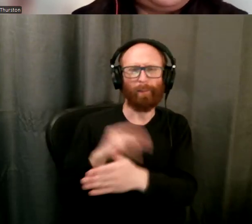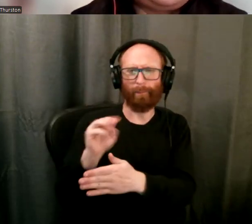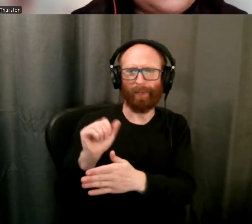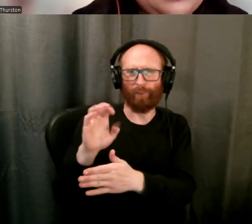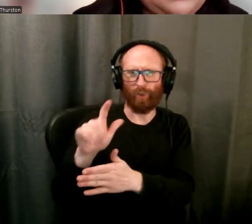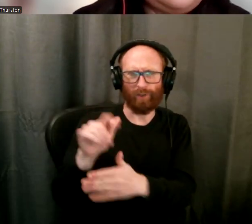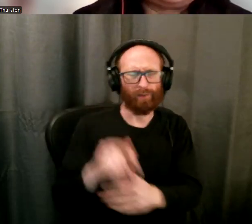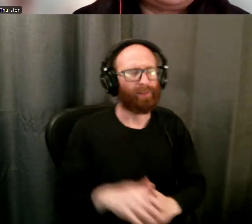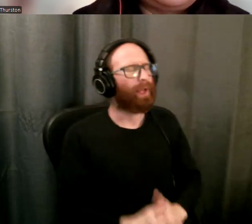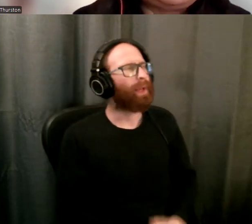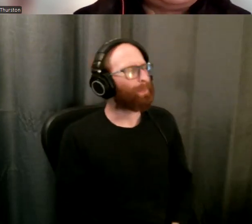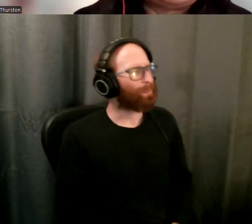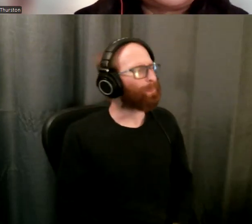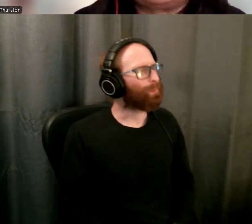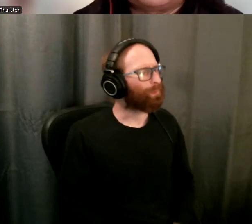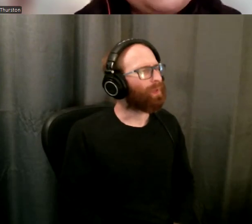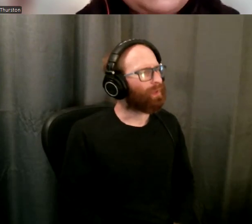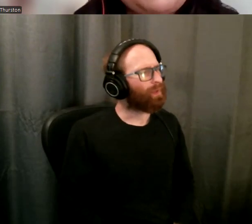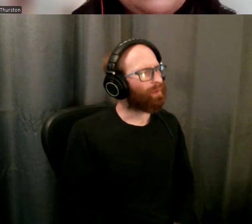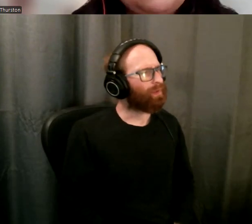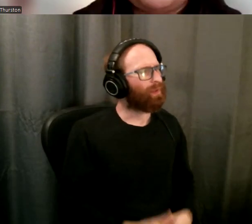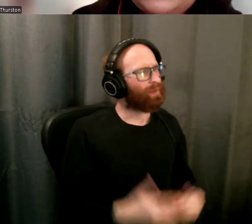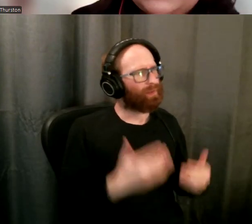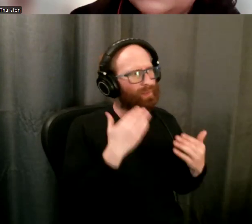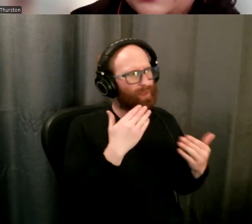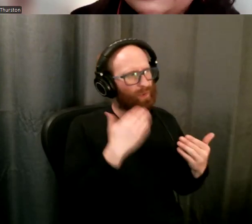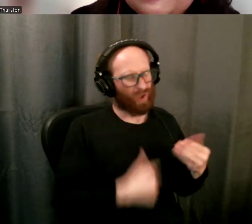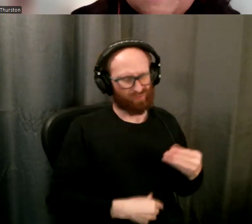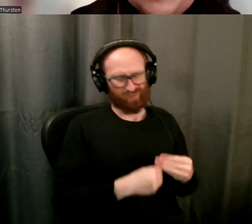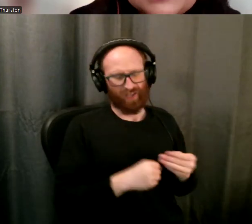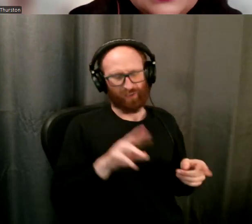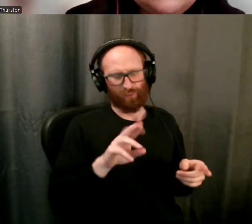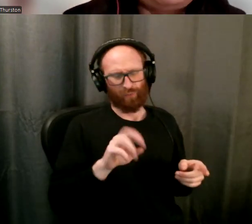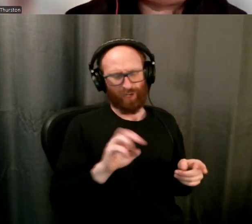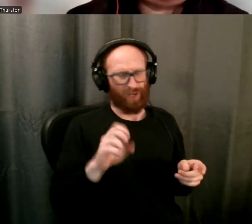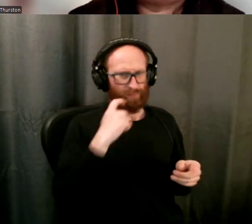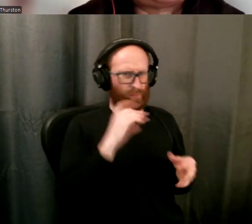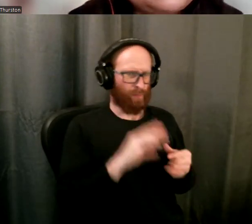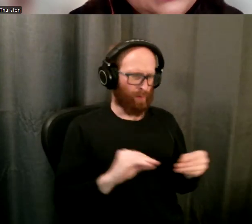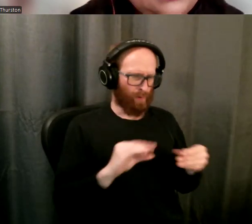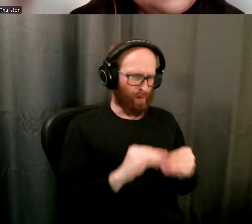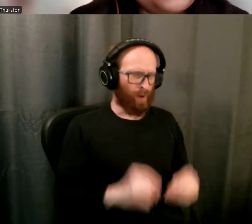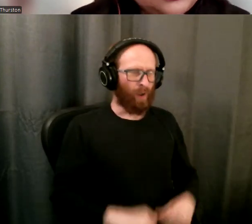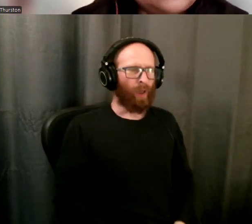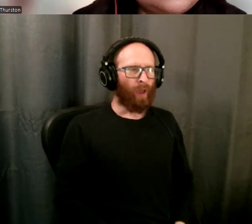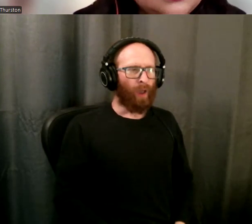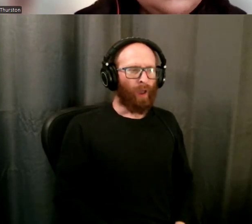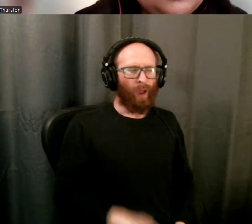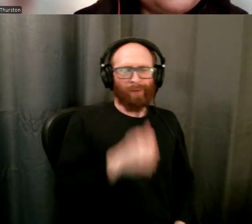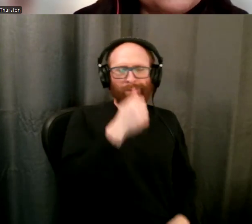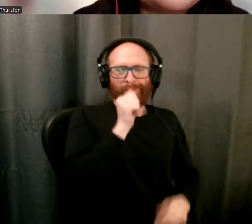Thank you. I think just going to piggyback what Renee said. When we think about resilience,